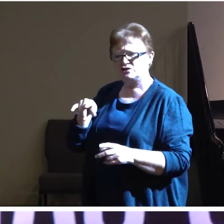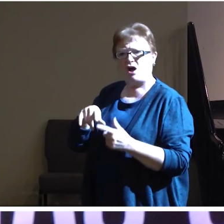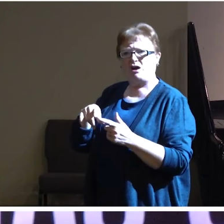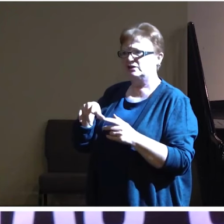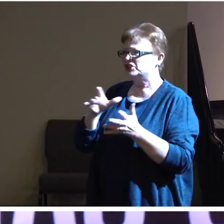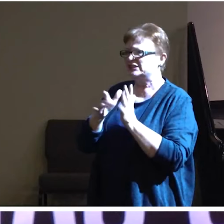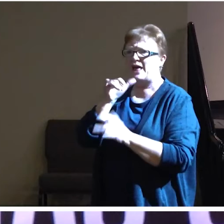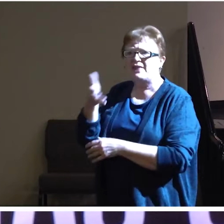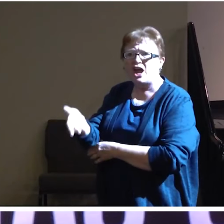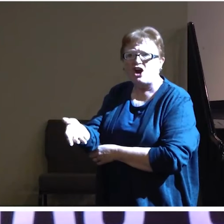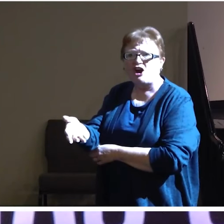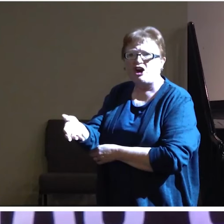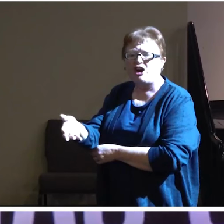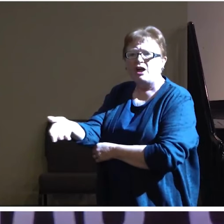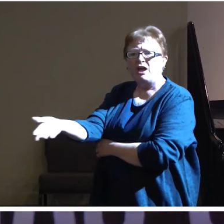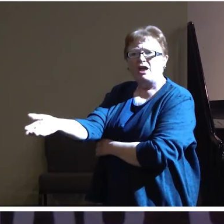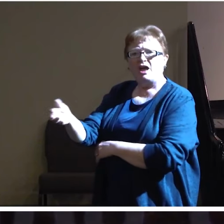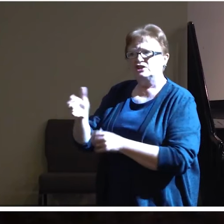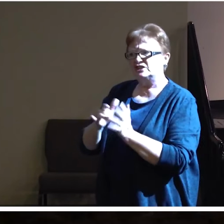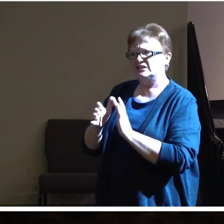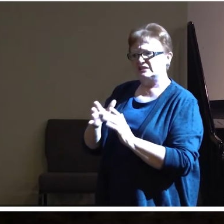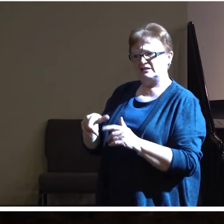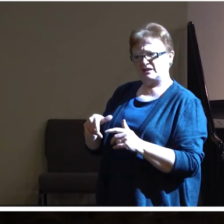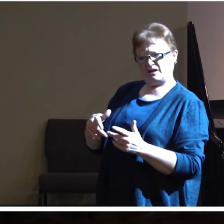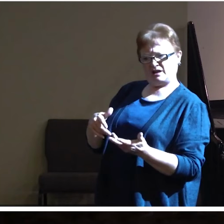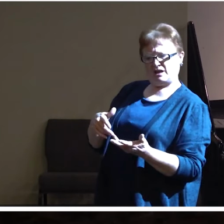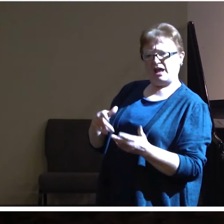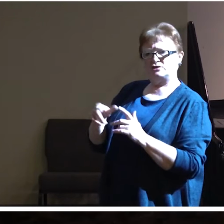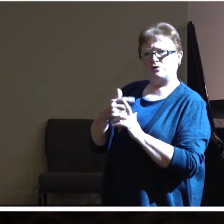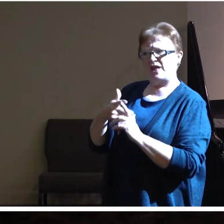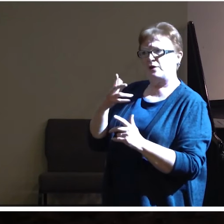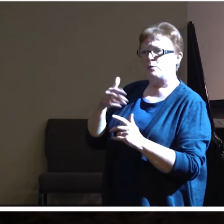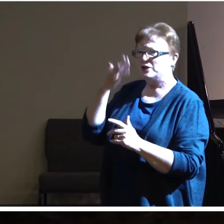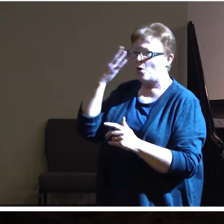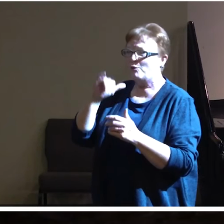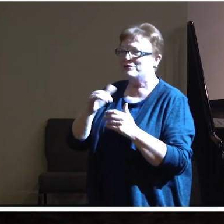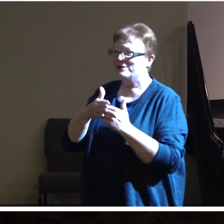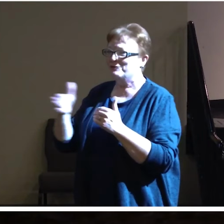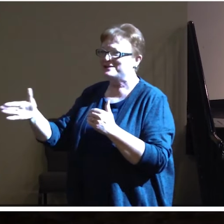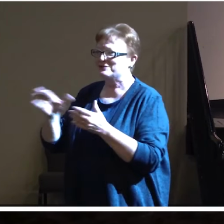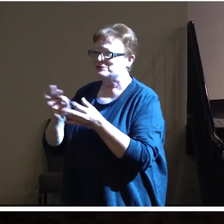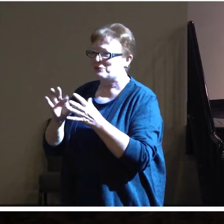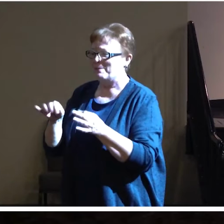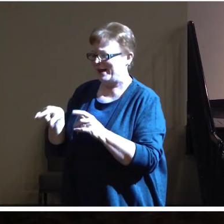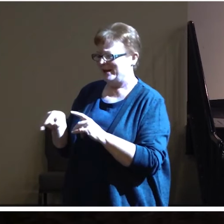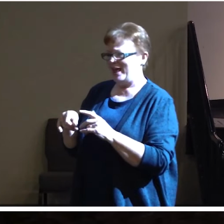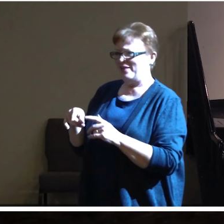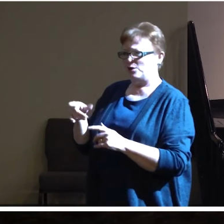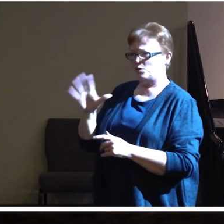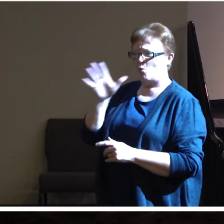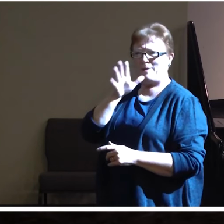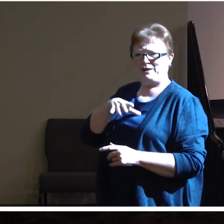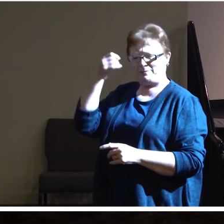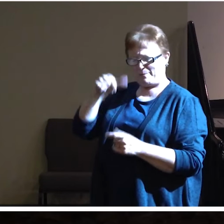encountered. Because they're at the empty tomb. We know the rest of the story, but they're still processing it.